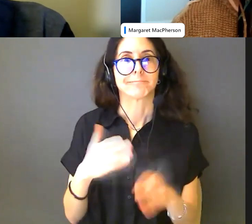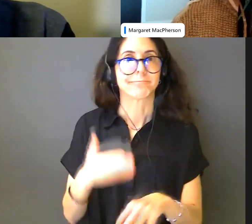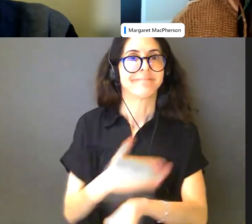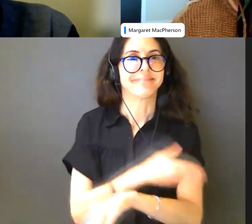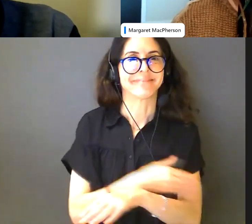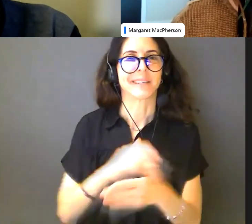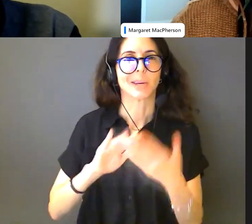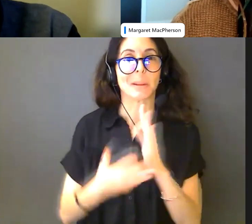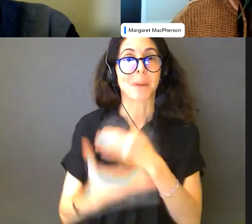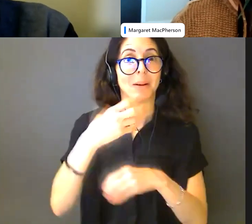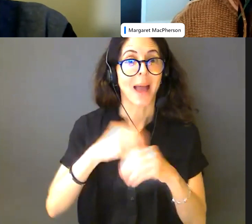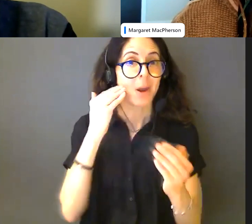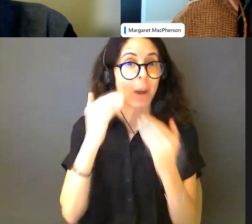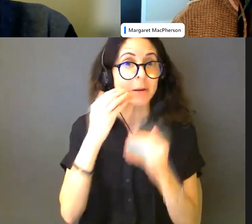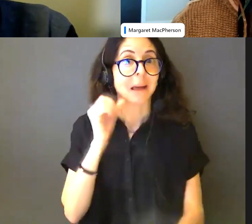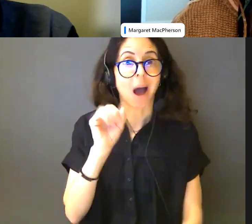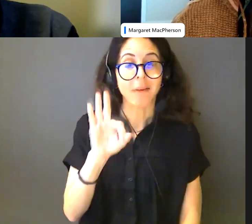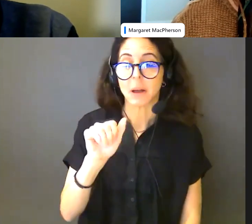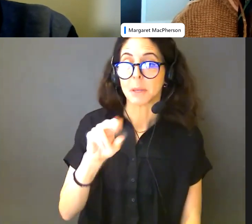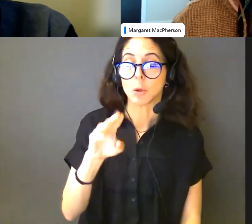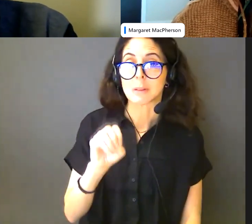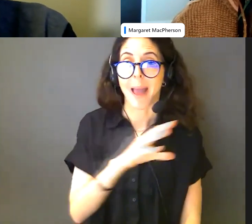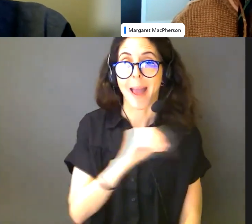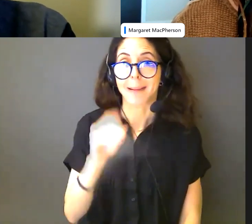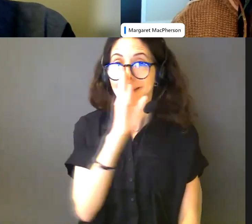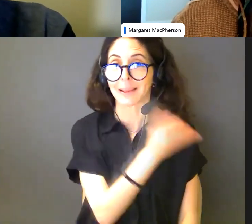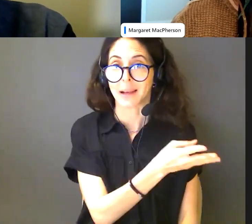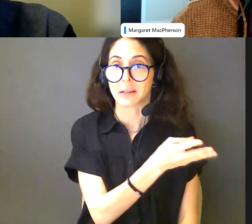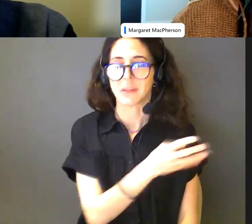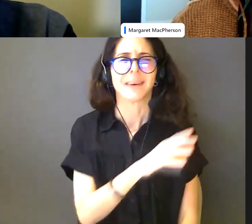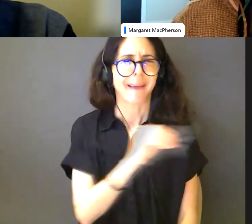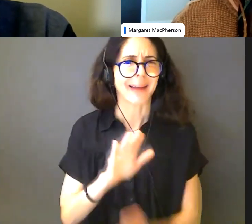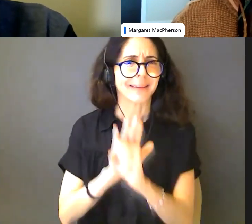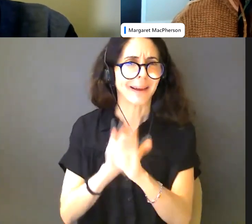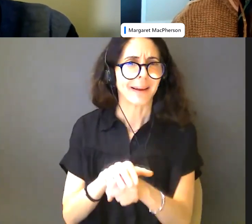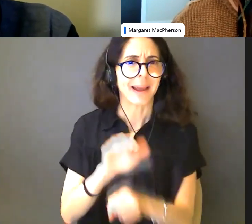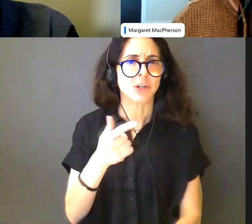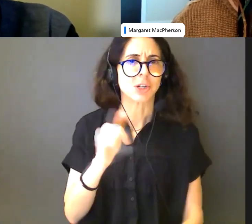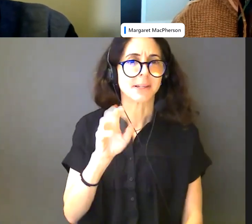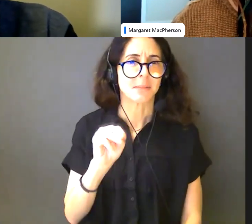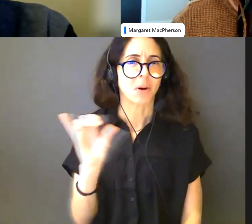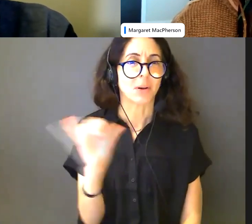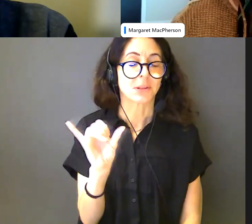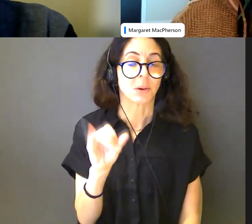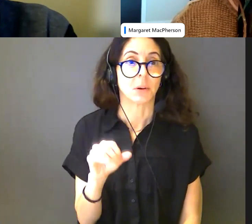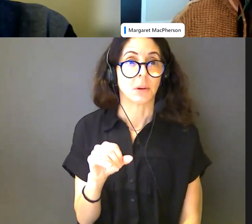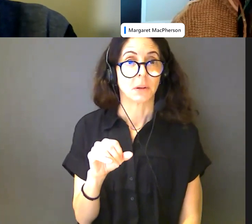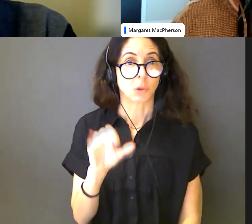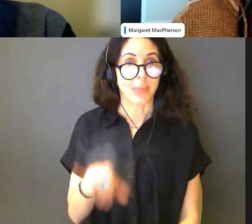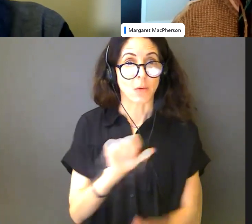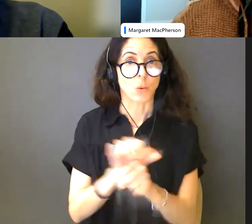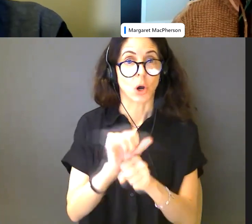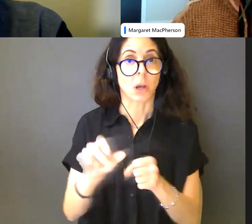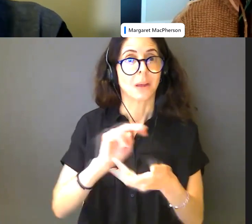participation and awareness of abuse, neglect, and self-neglect, and of ageism. And in doing so, it involves